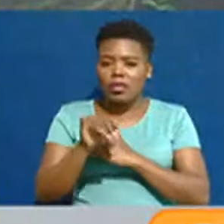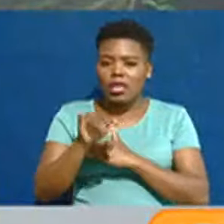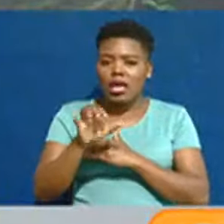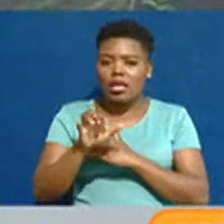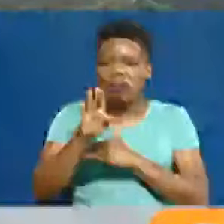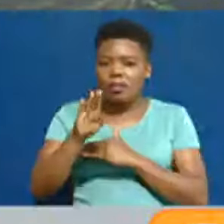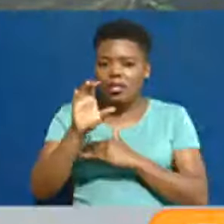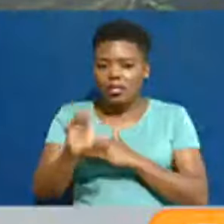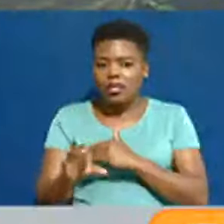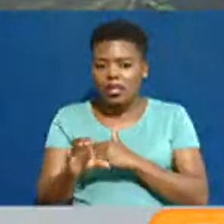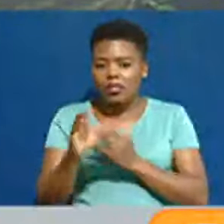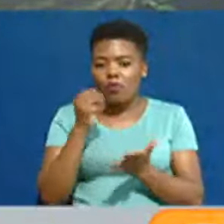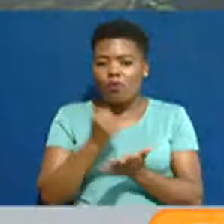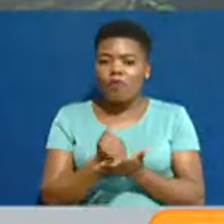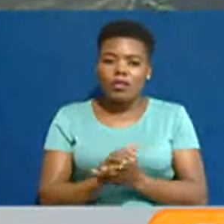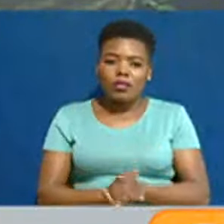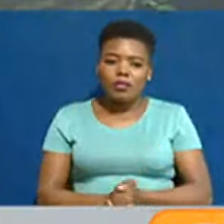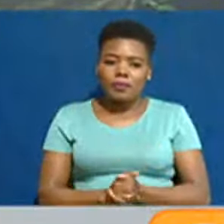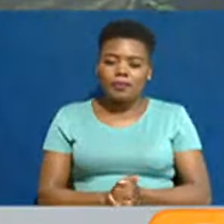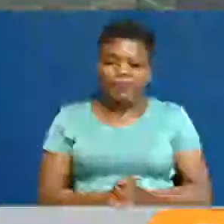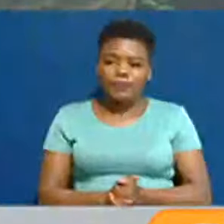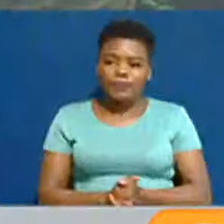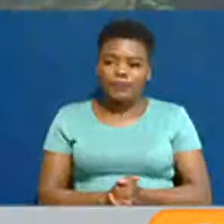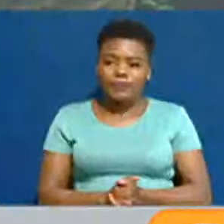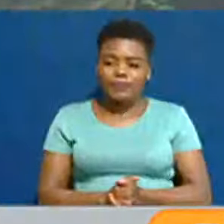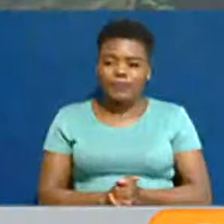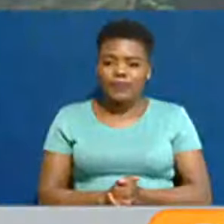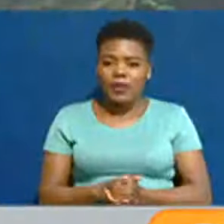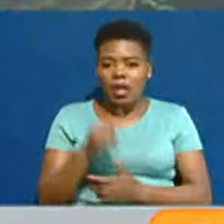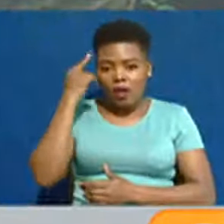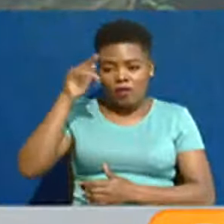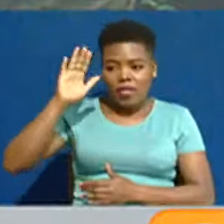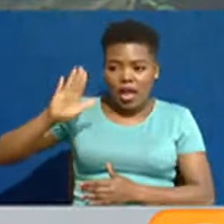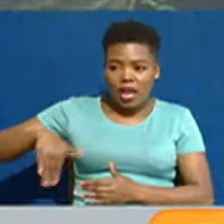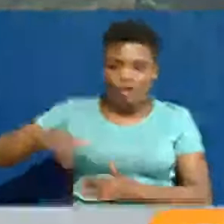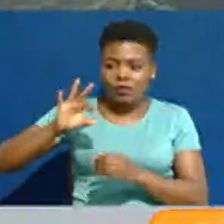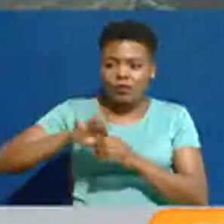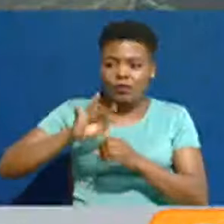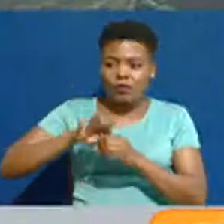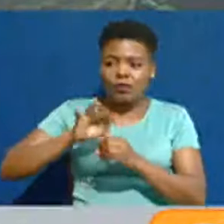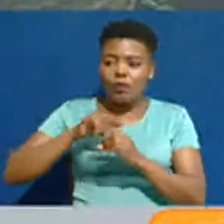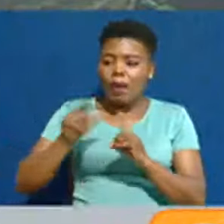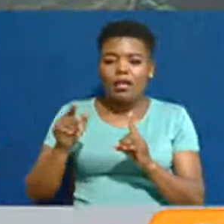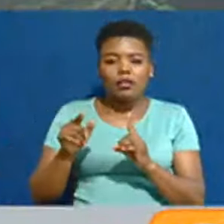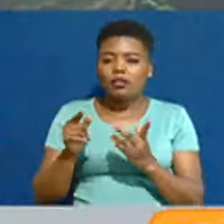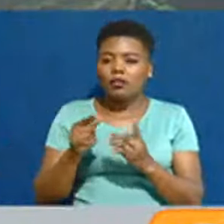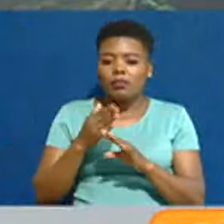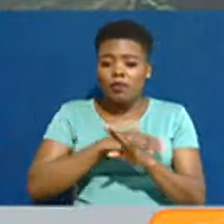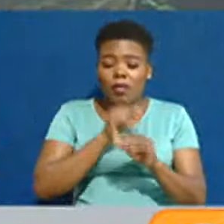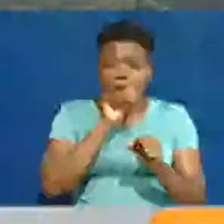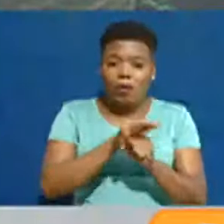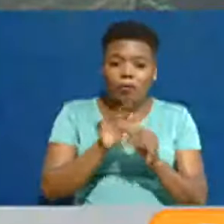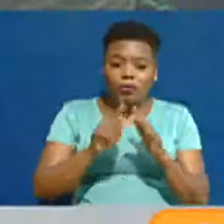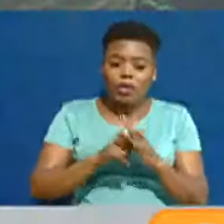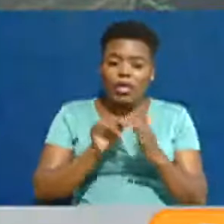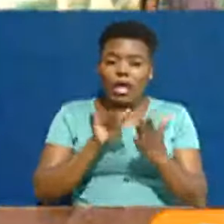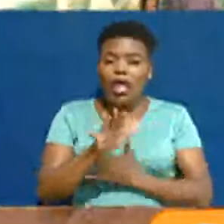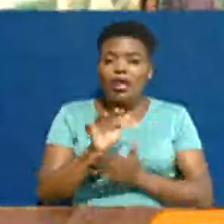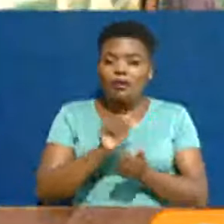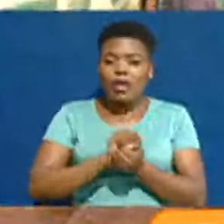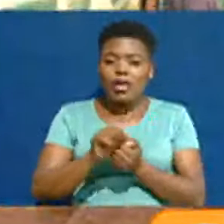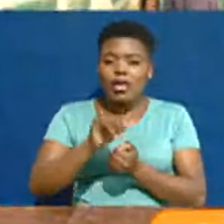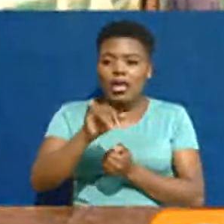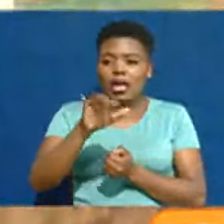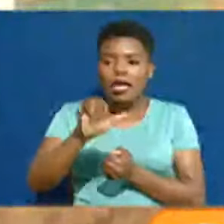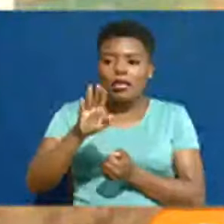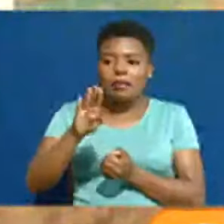and Boundaries Commission for the delays, which were supposed to start early Friday. The IEBC blamed